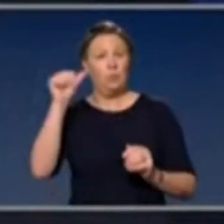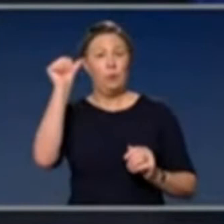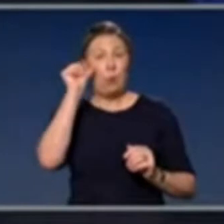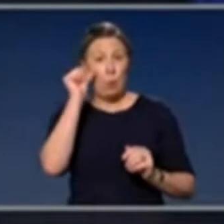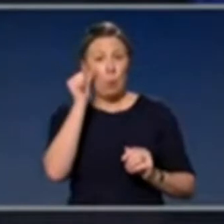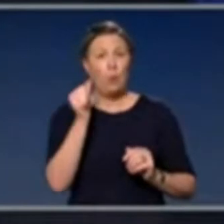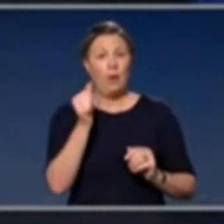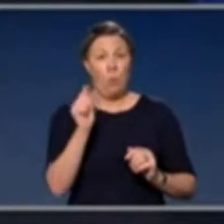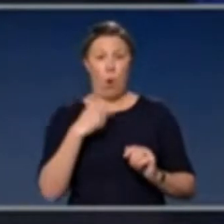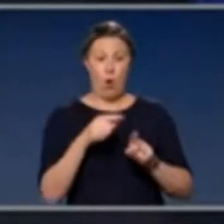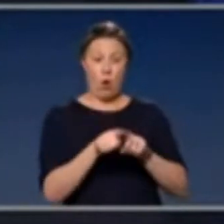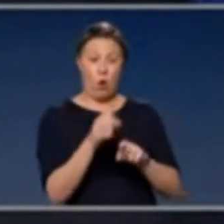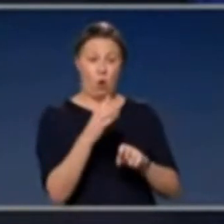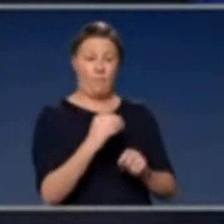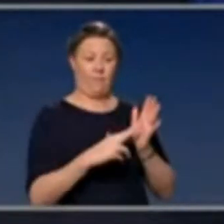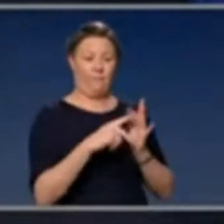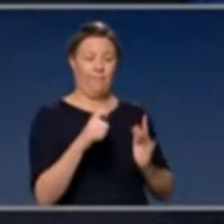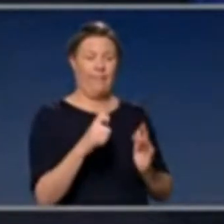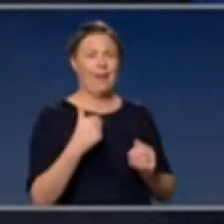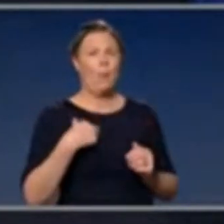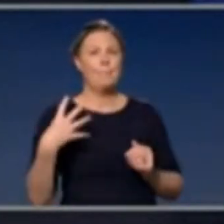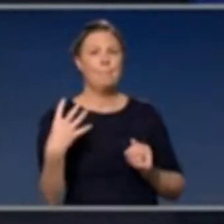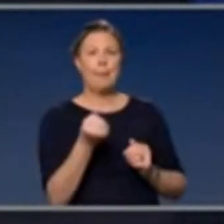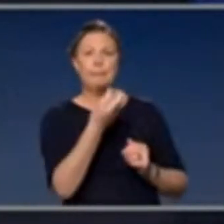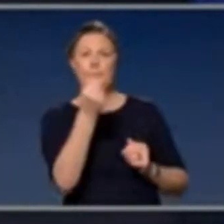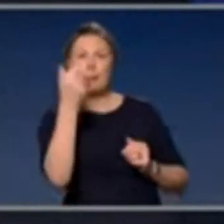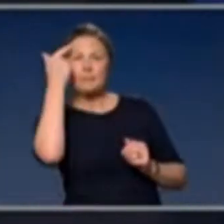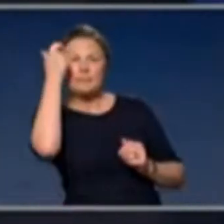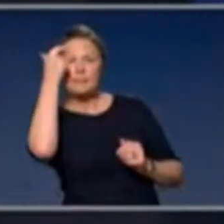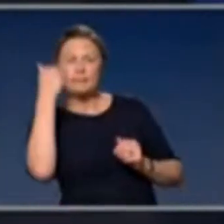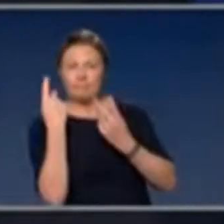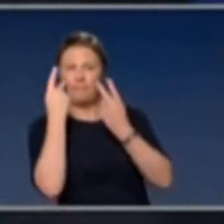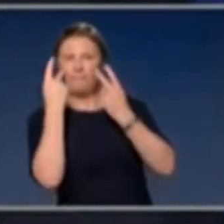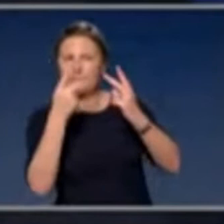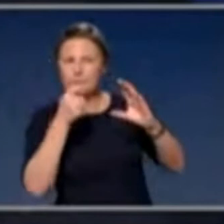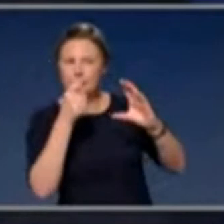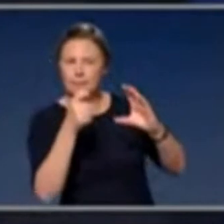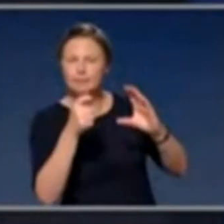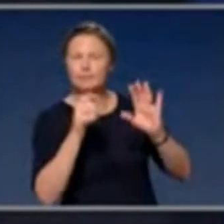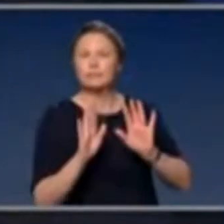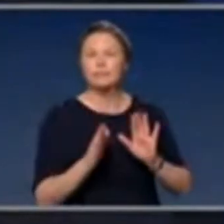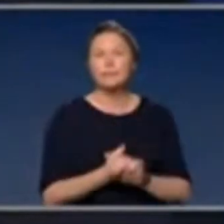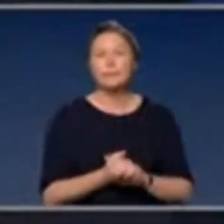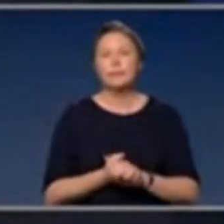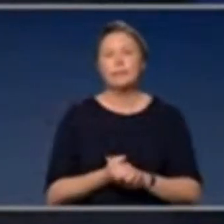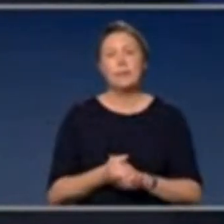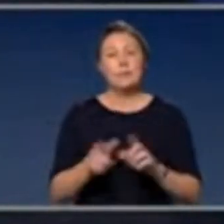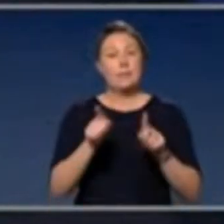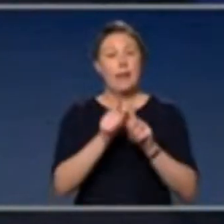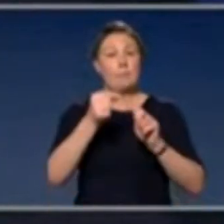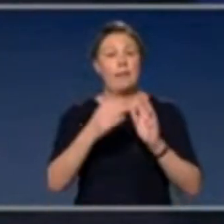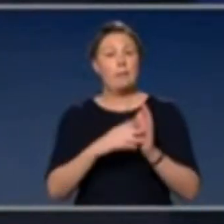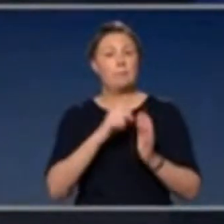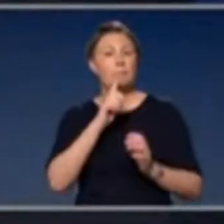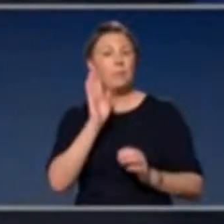be visited and looked through much more carefully, and so. Let me just finish. So the PM mentioned